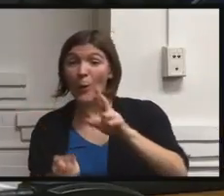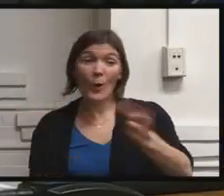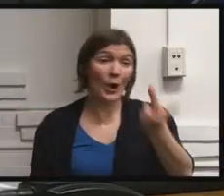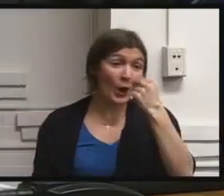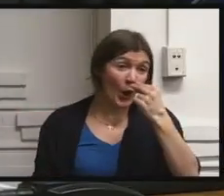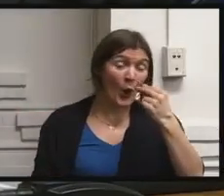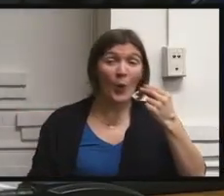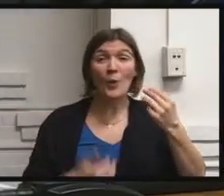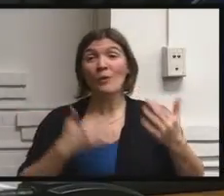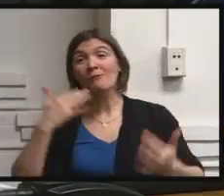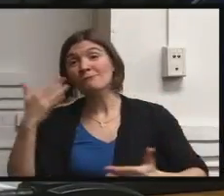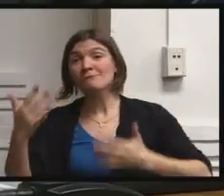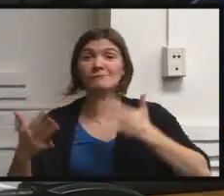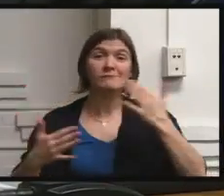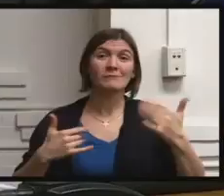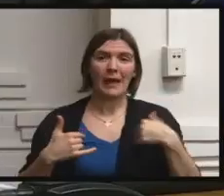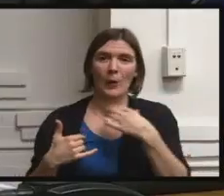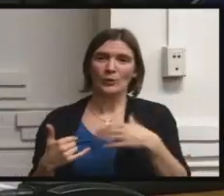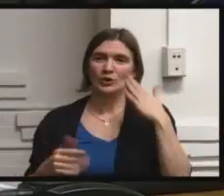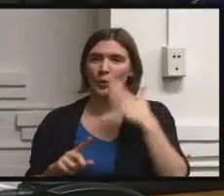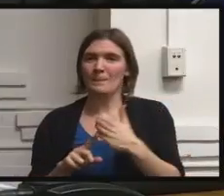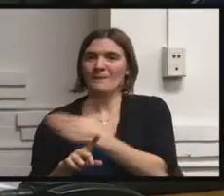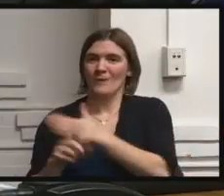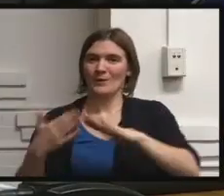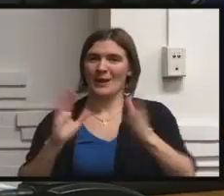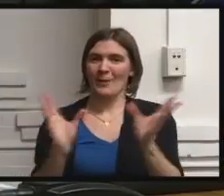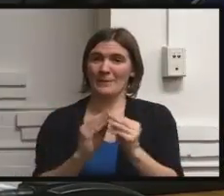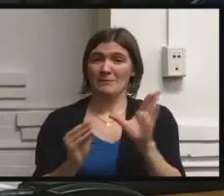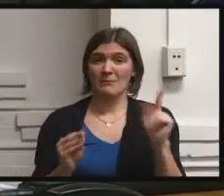in anticipation of town meeting vote.